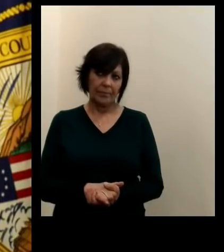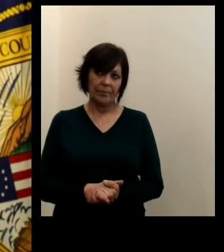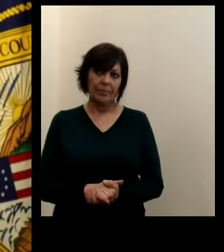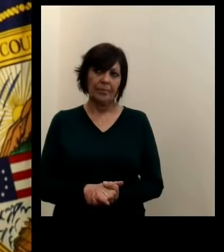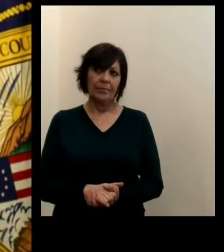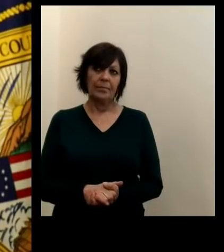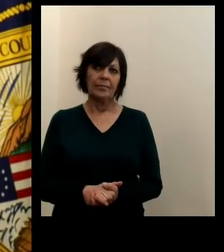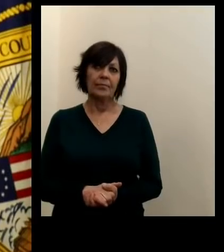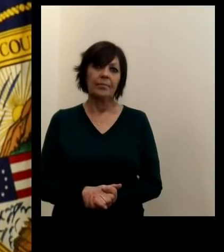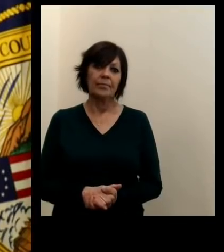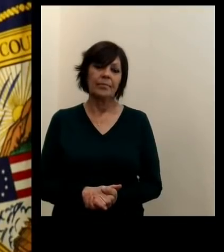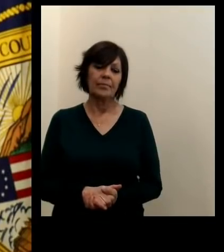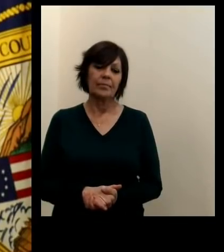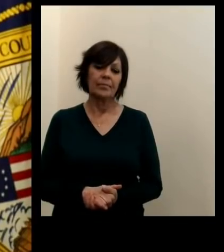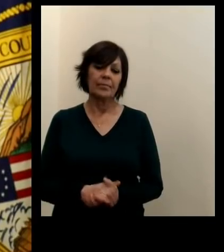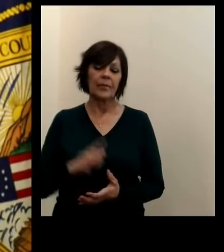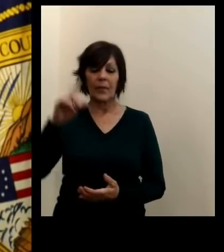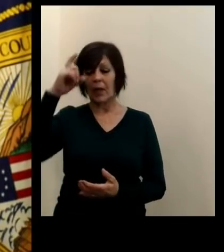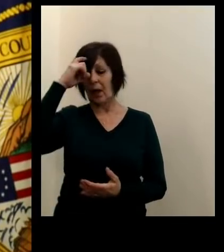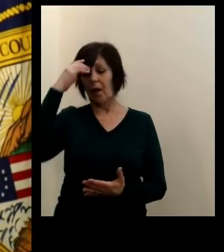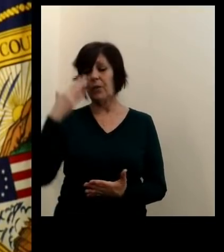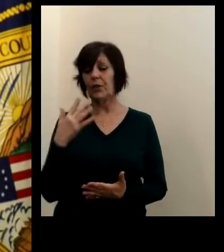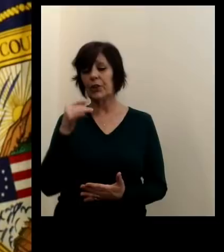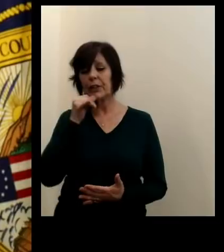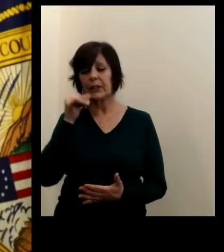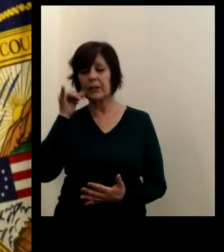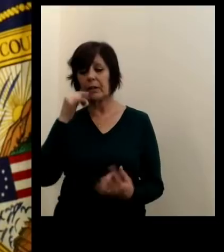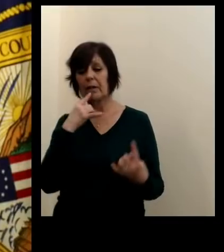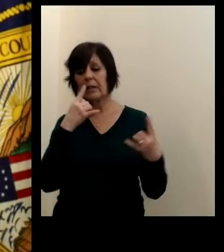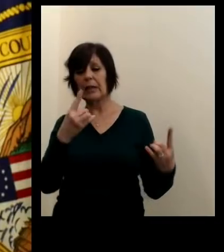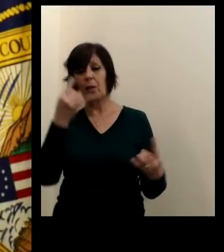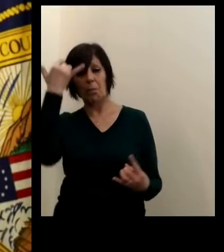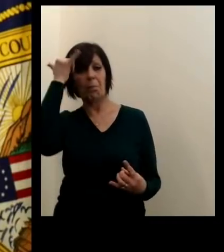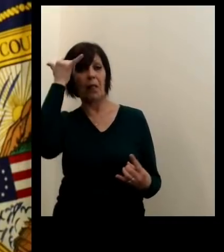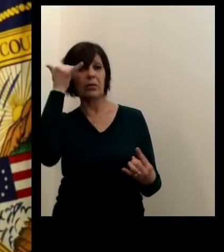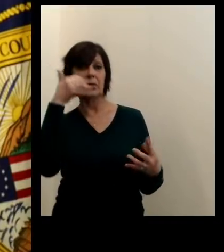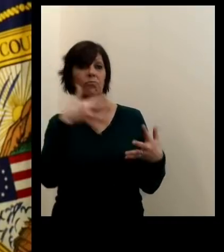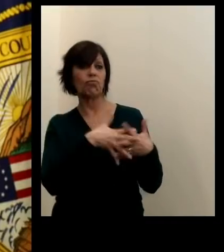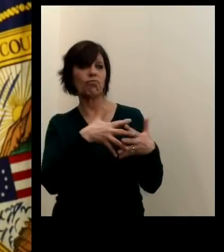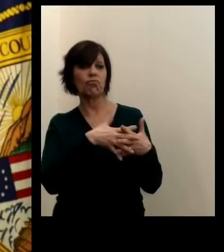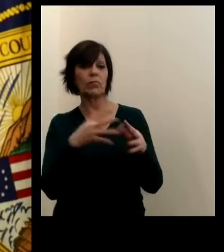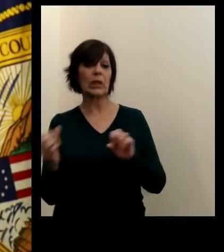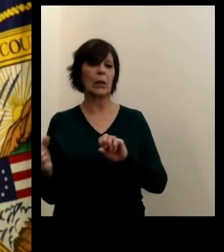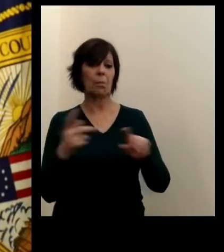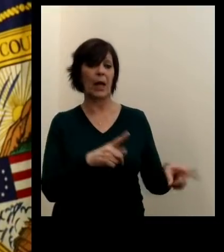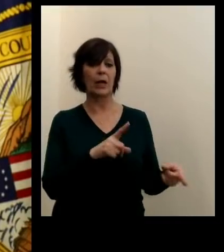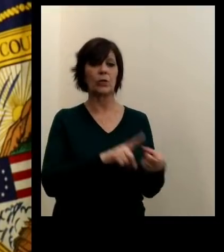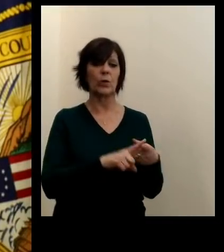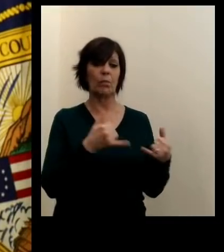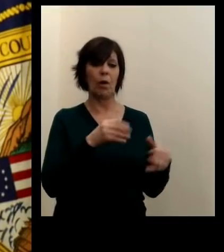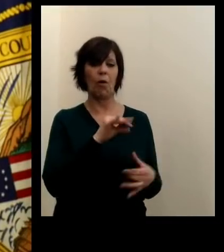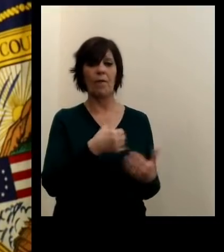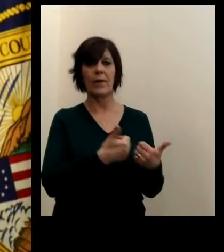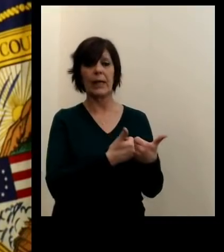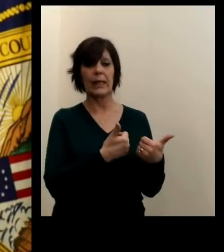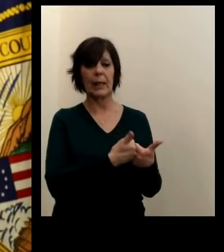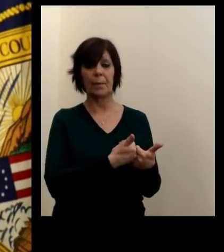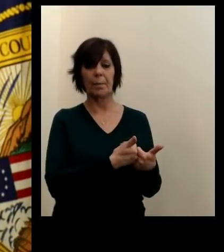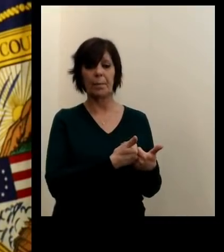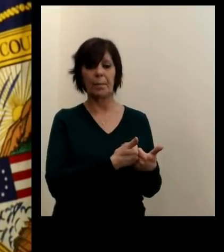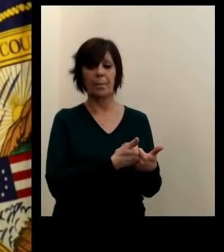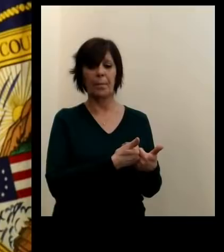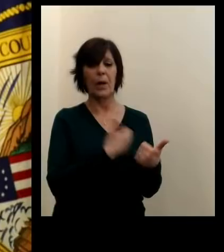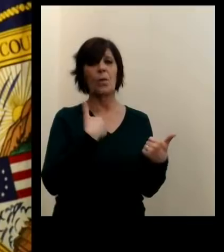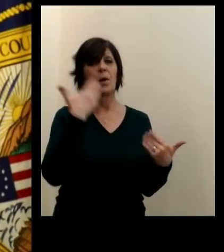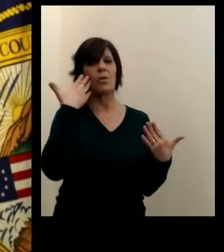first is the governor yesterday announced that Bills fans could come back to the divisional round games. We don't know about the AFC Championship, if